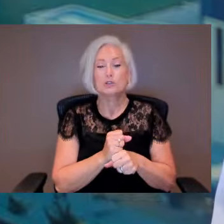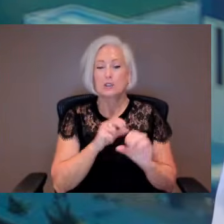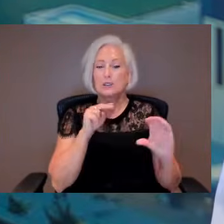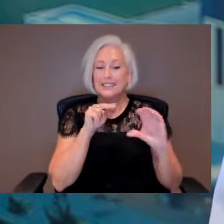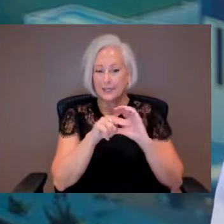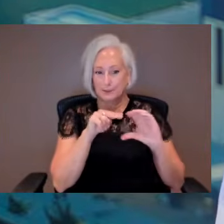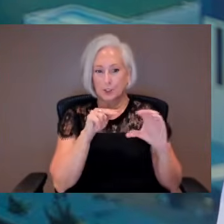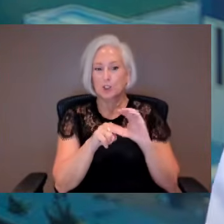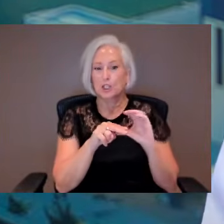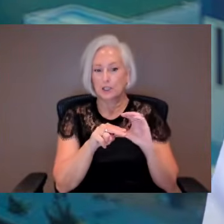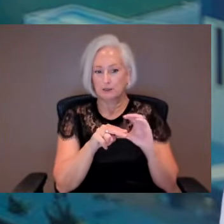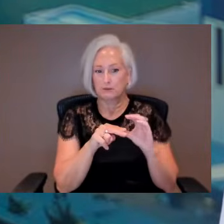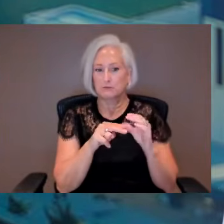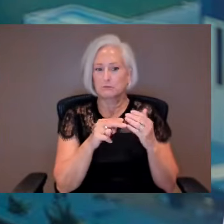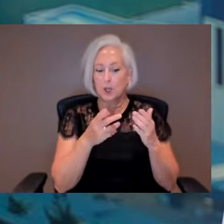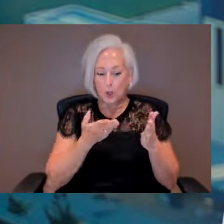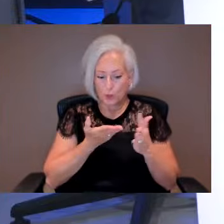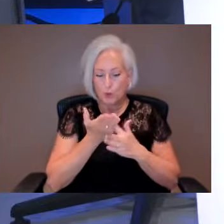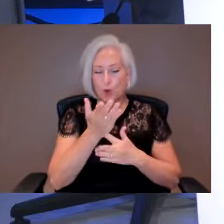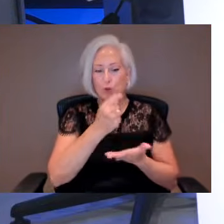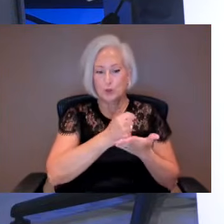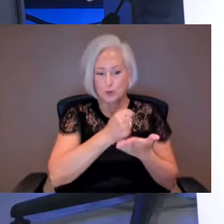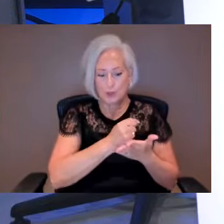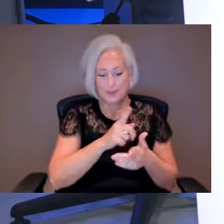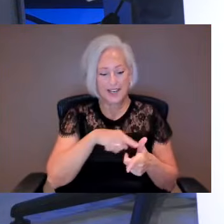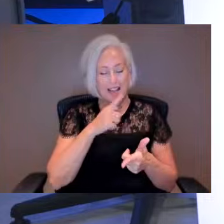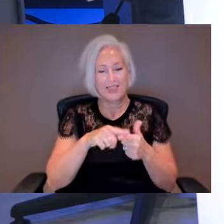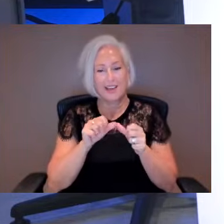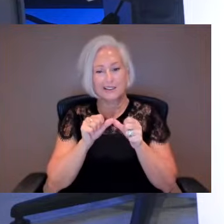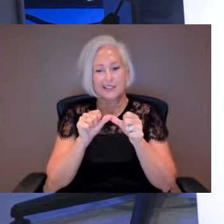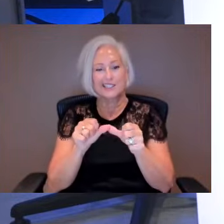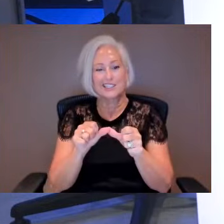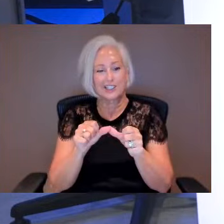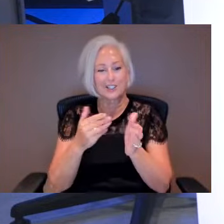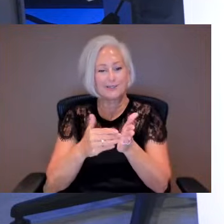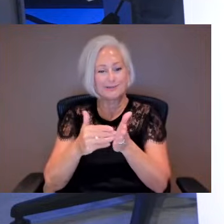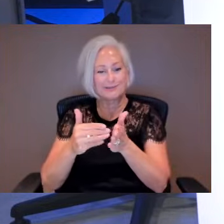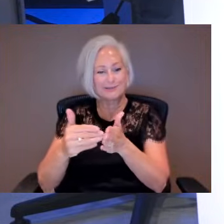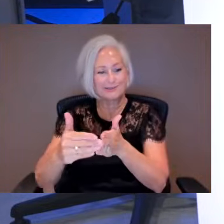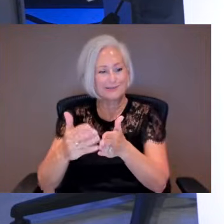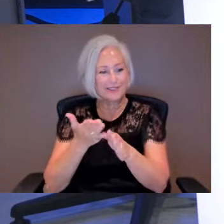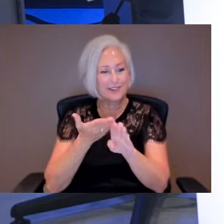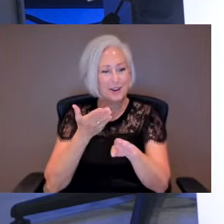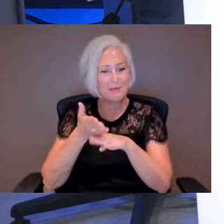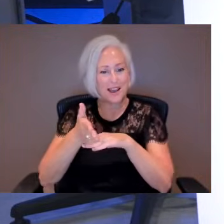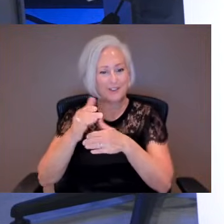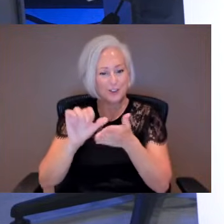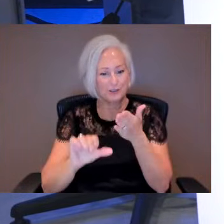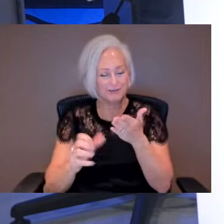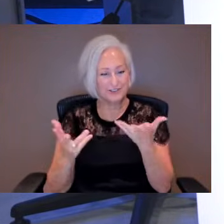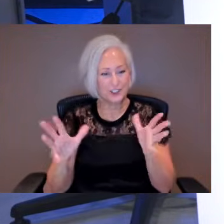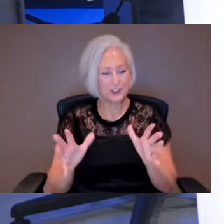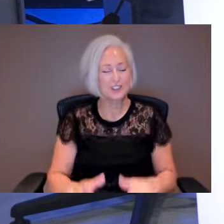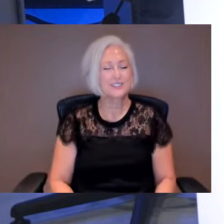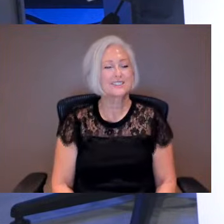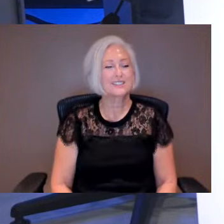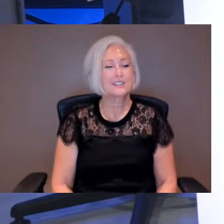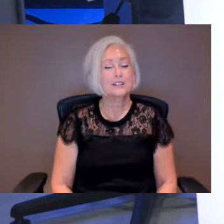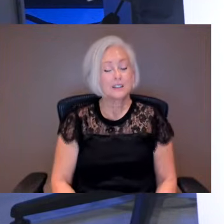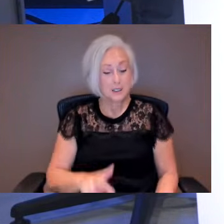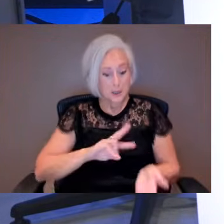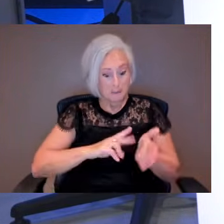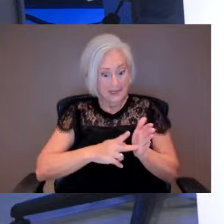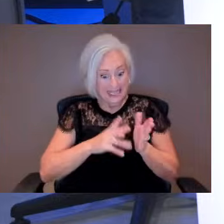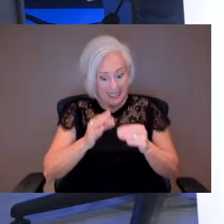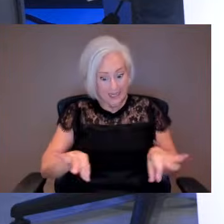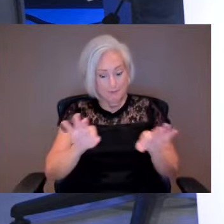as well, and then just continue from there. Dr. Lee, stories like Matt showed just how important just getting checked out is and